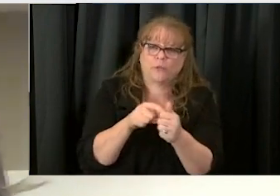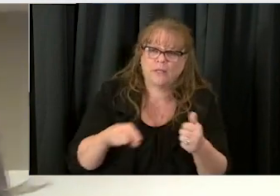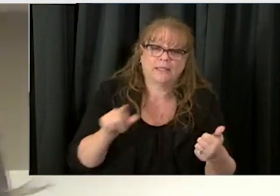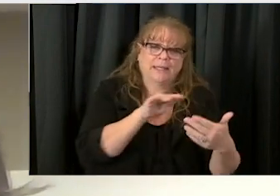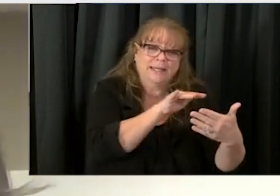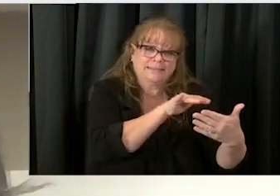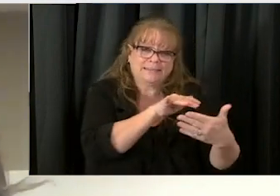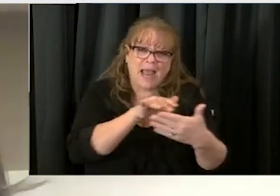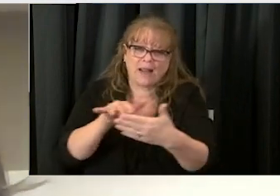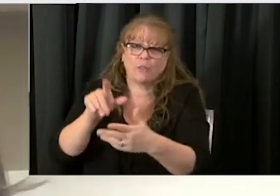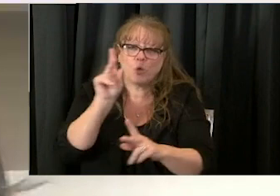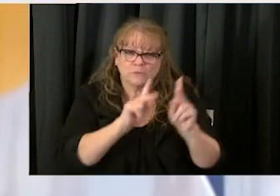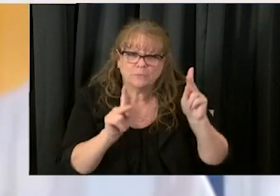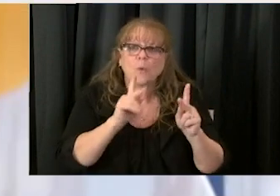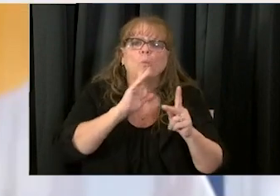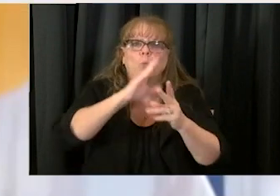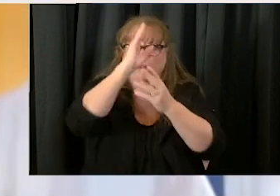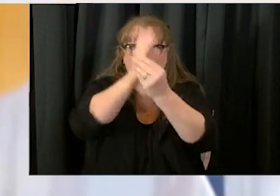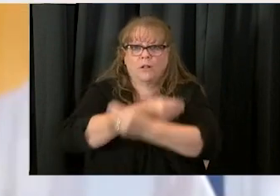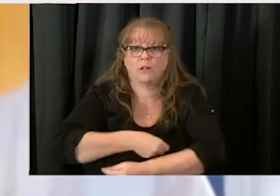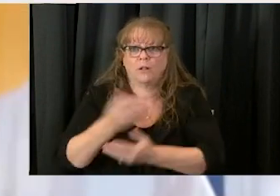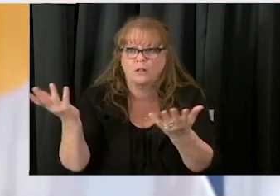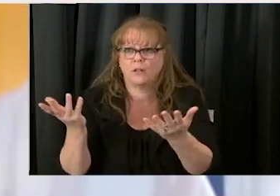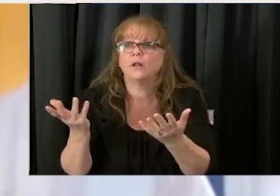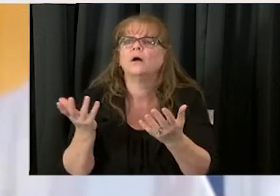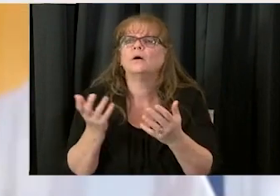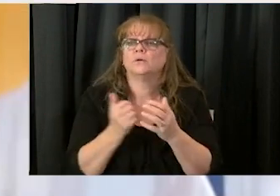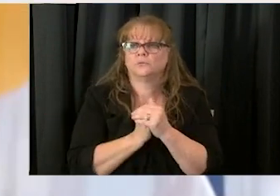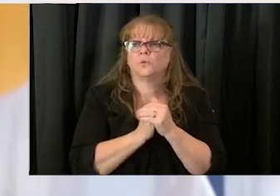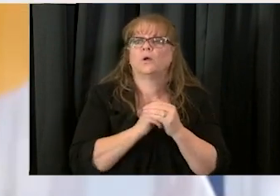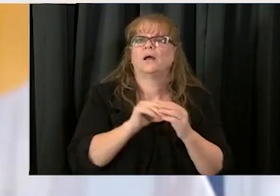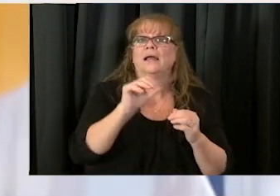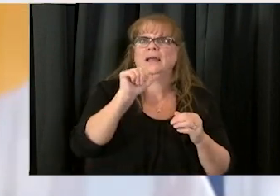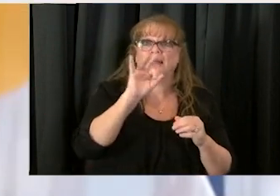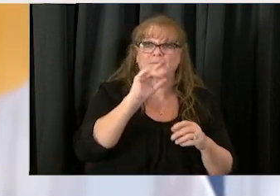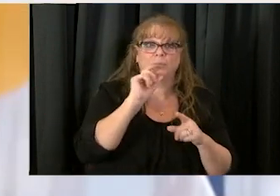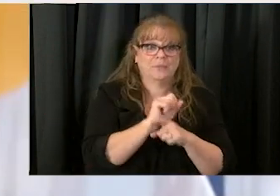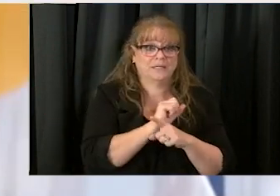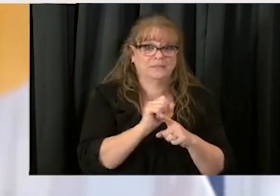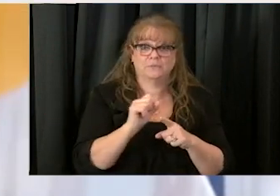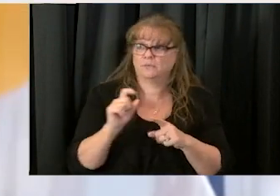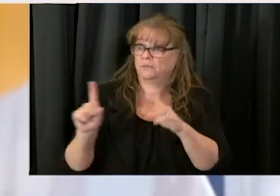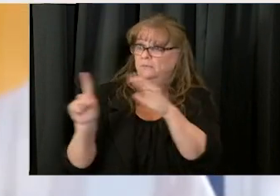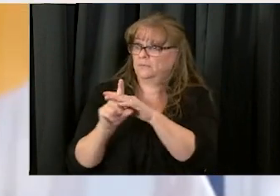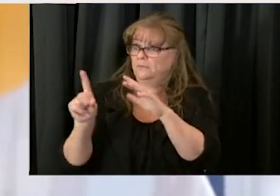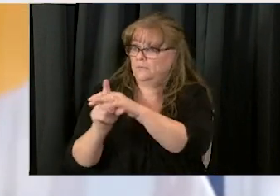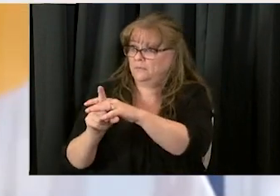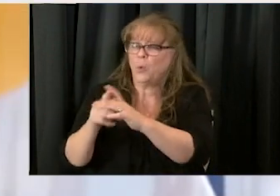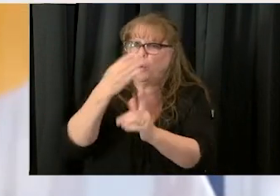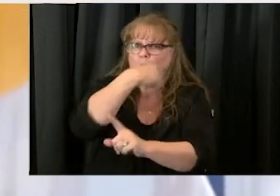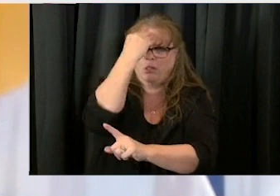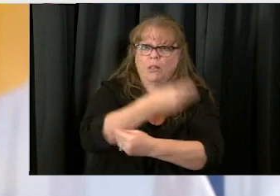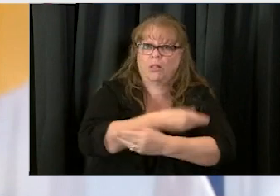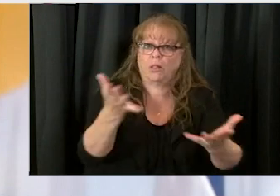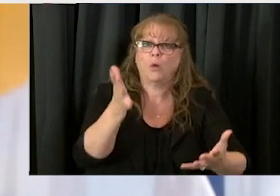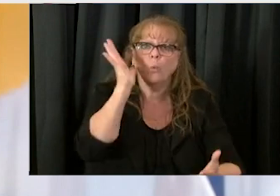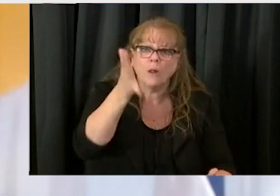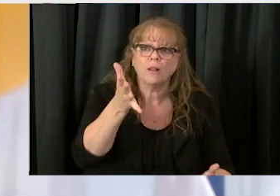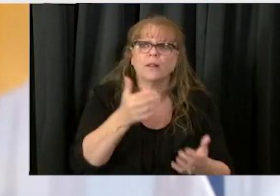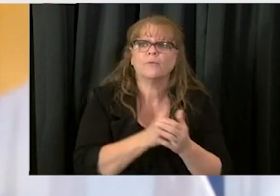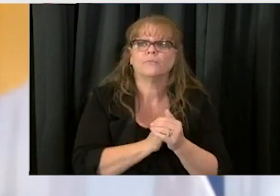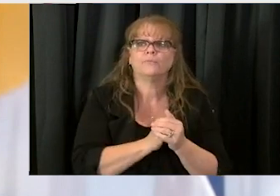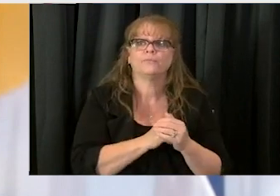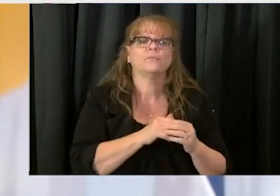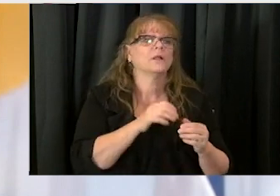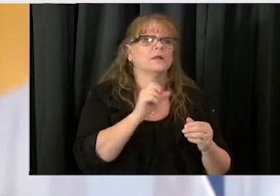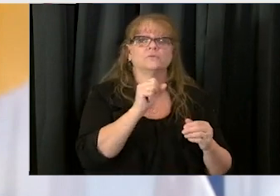get information, that will be fully transparent and made available publicly. On the second